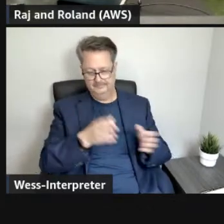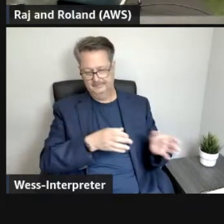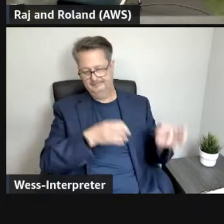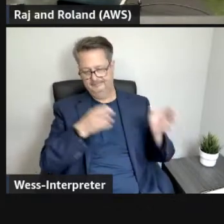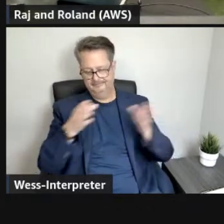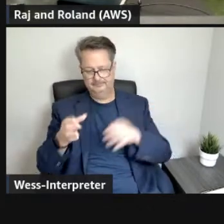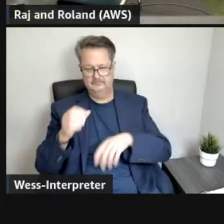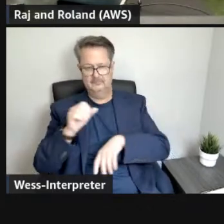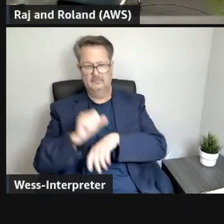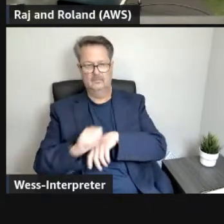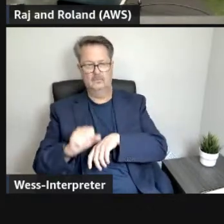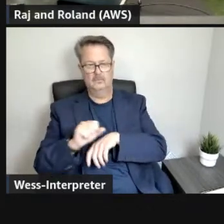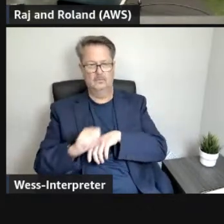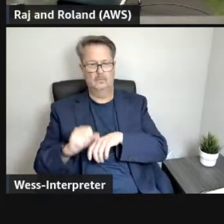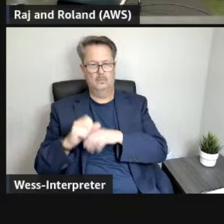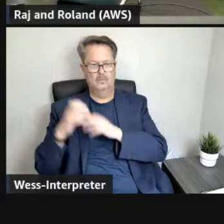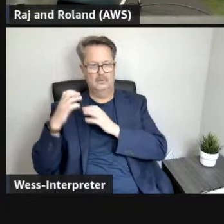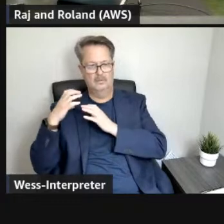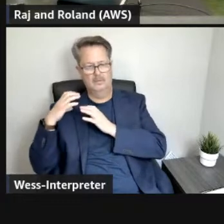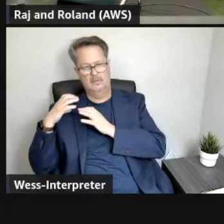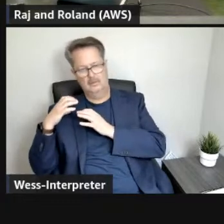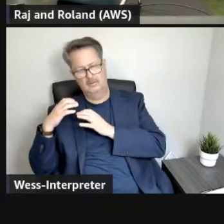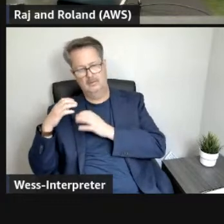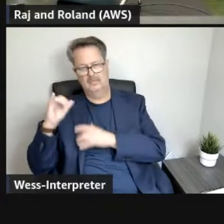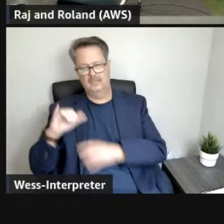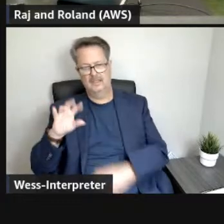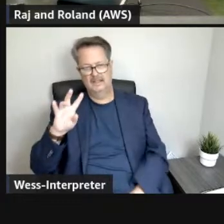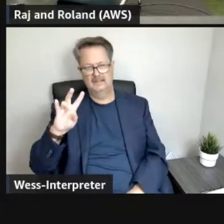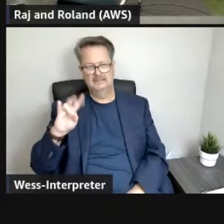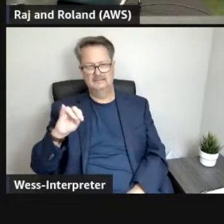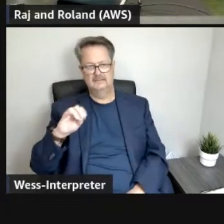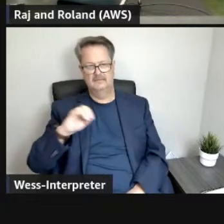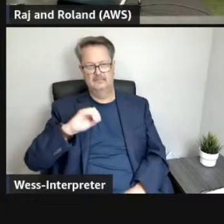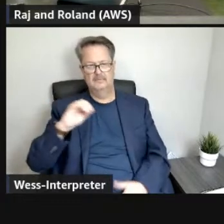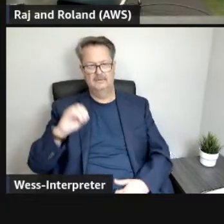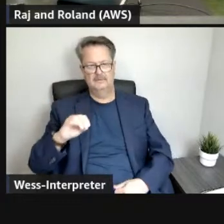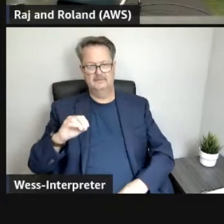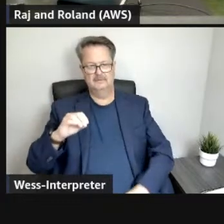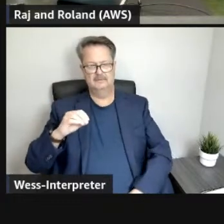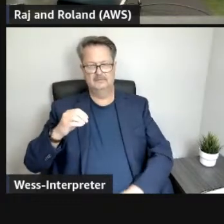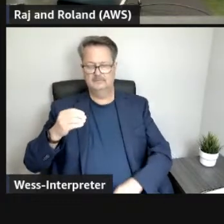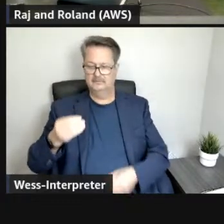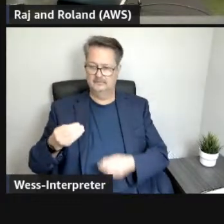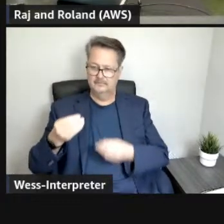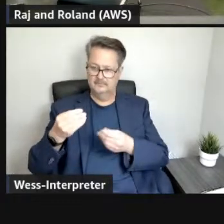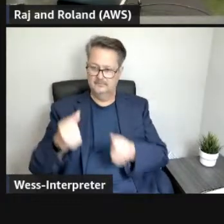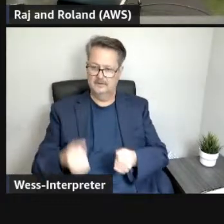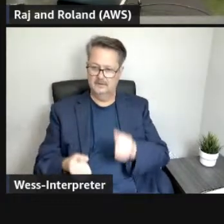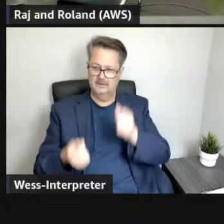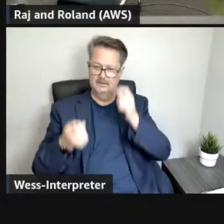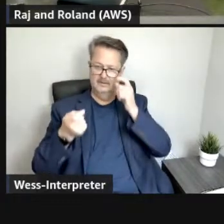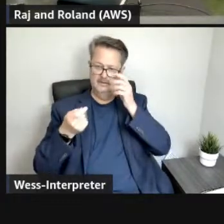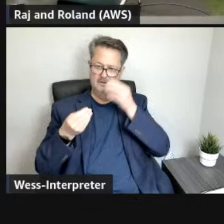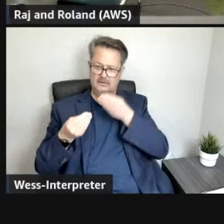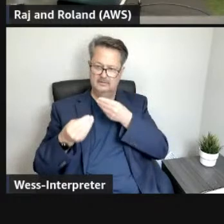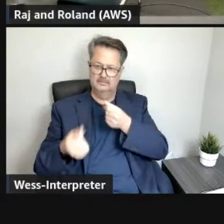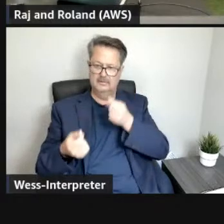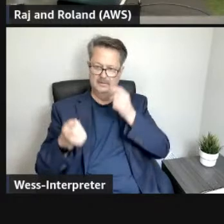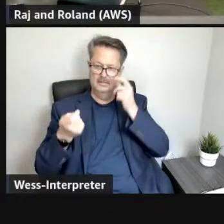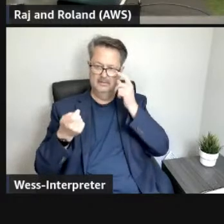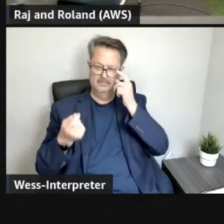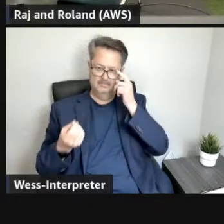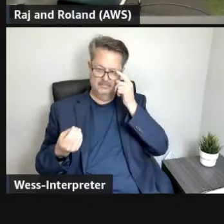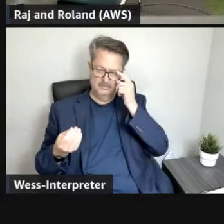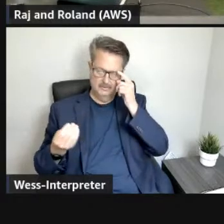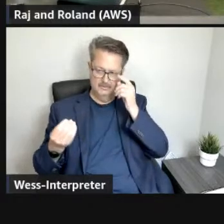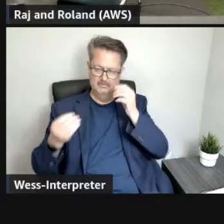is really about where 70% of the costs lie. And so we're going to spend a little bit more time here. Going to try to make sure we give you time